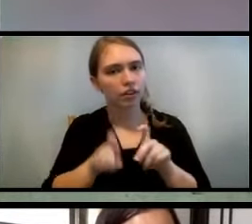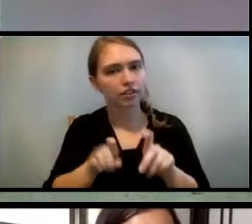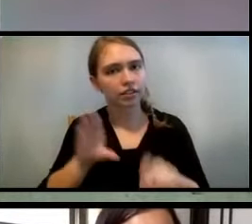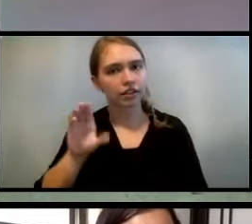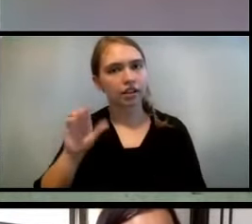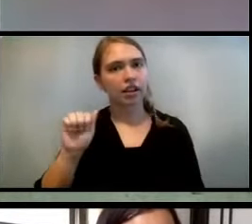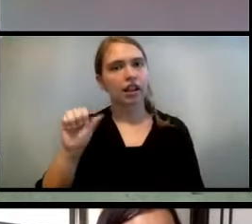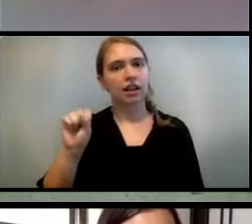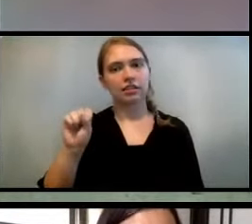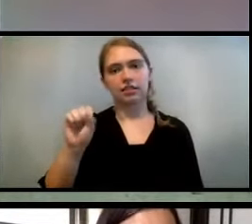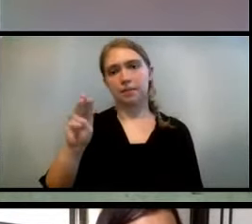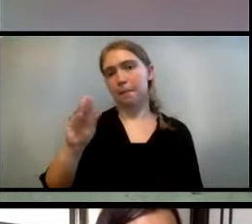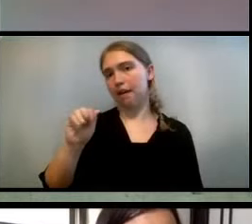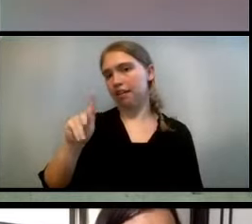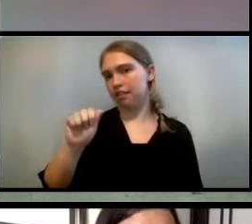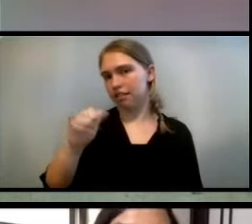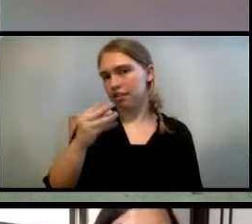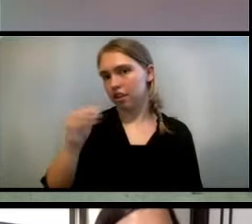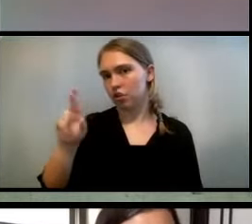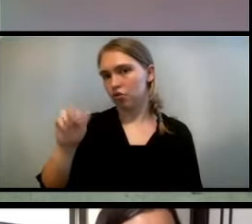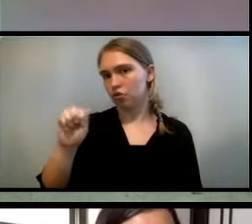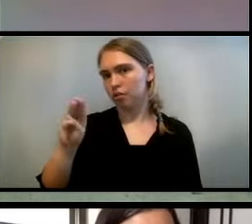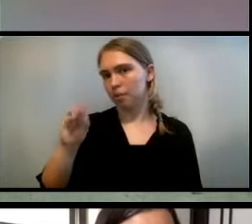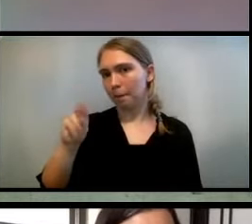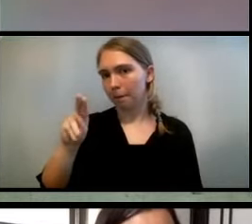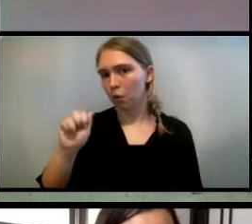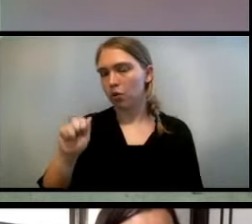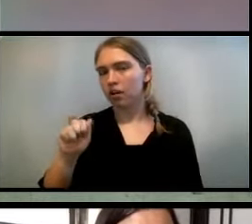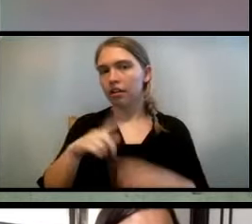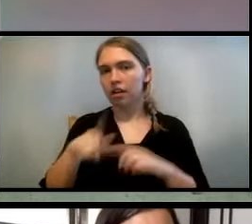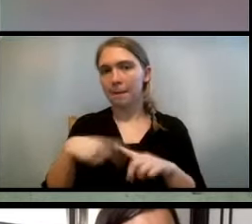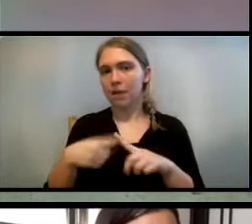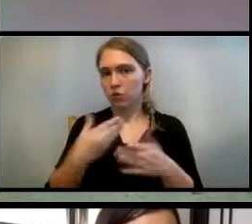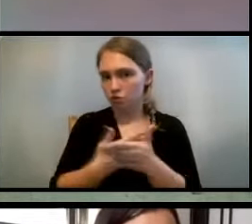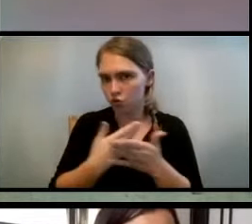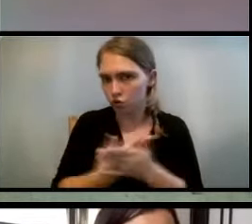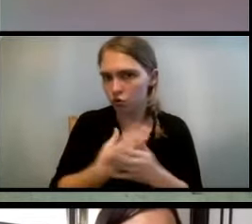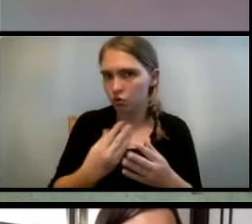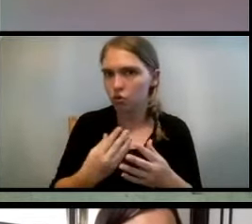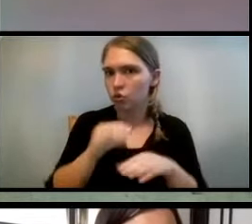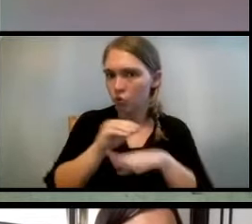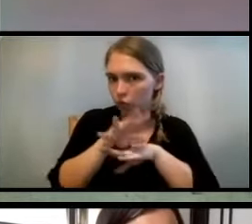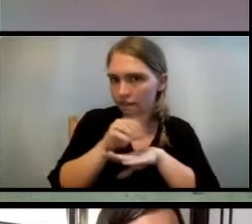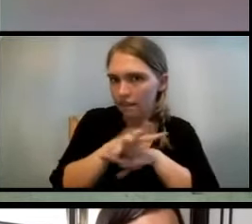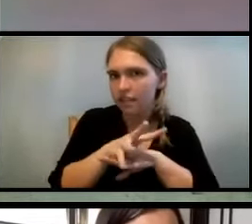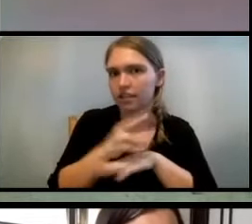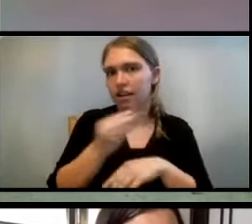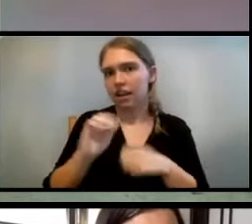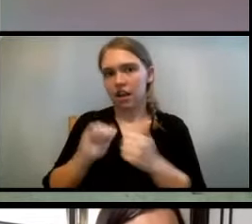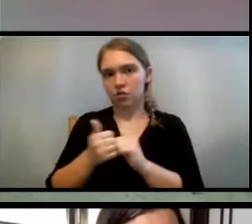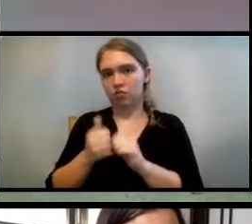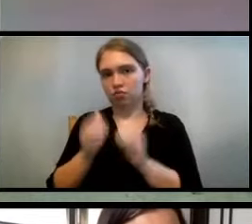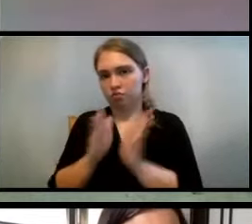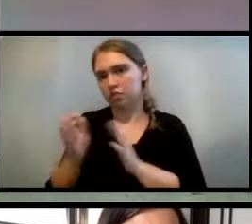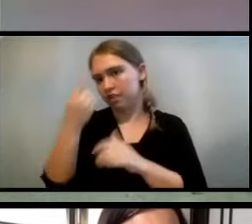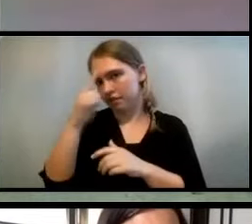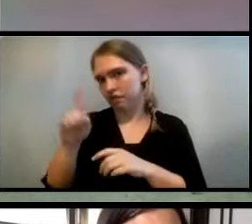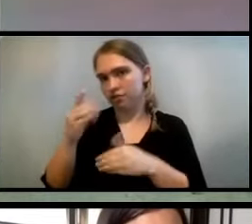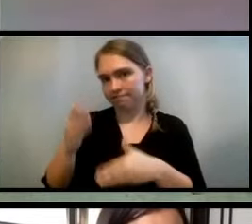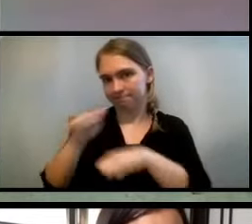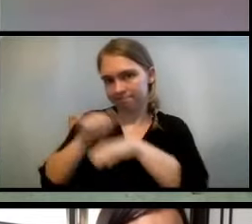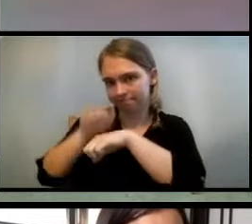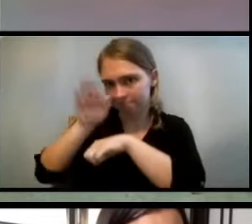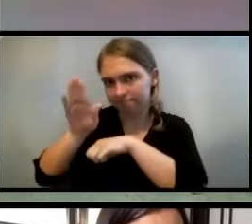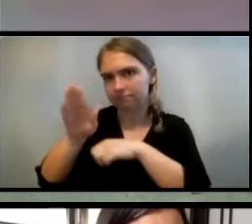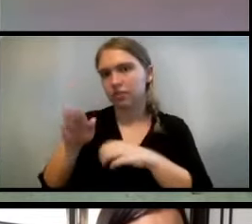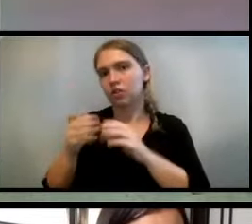Ramona have questions about what advice you give to new writers and about how to get ready for the submission process.